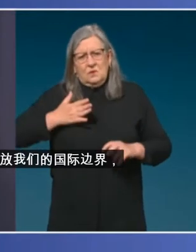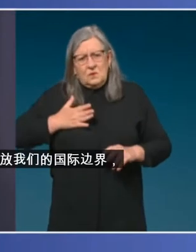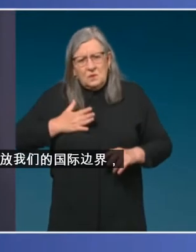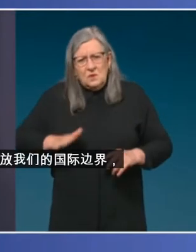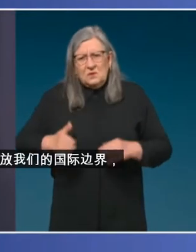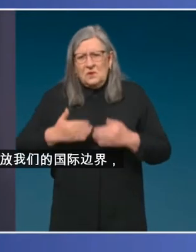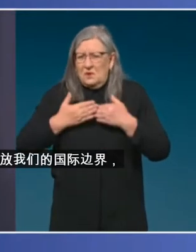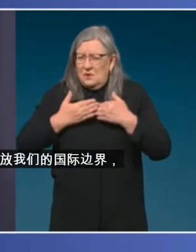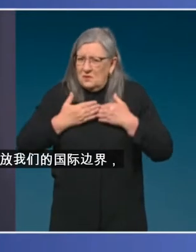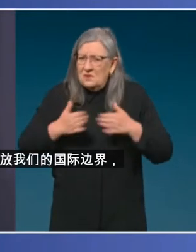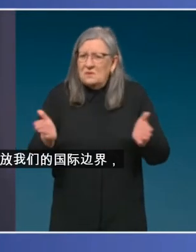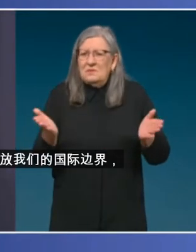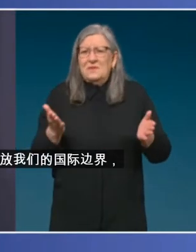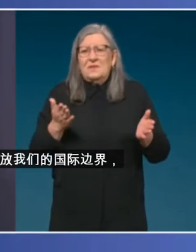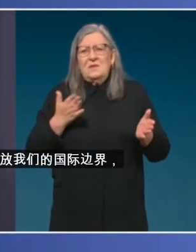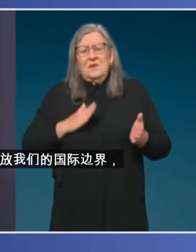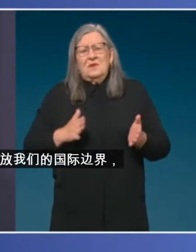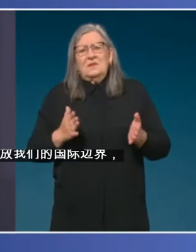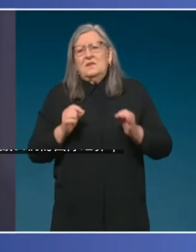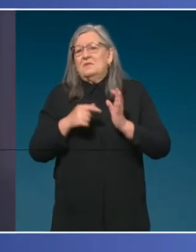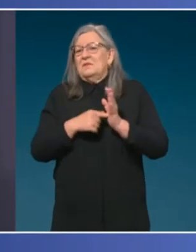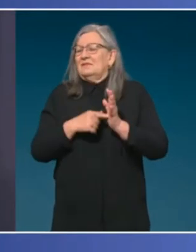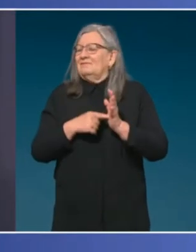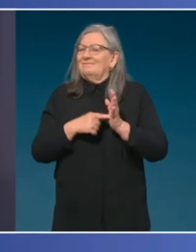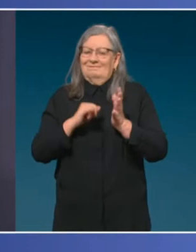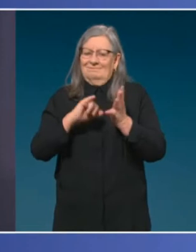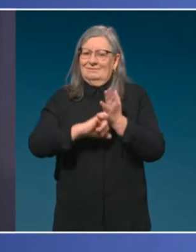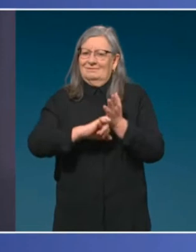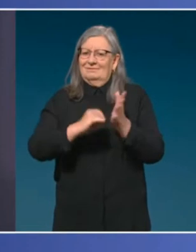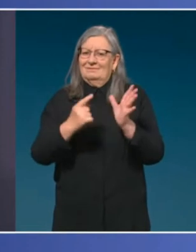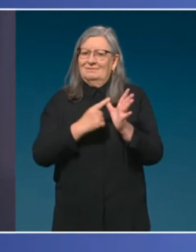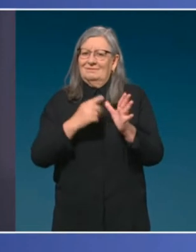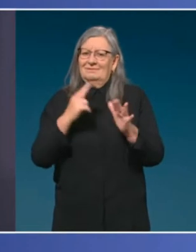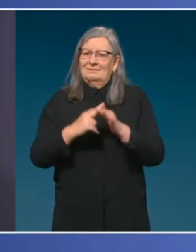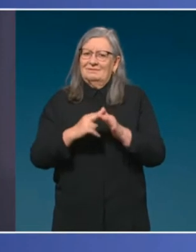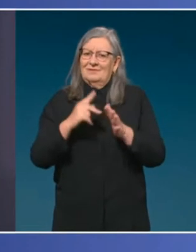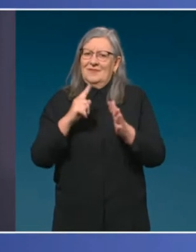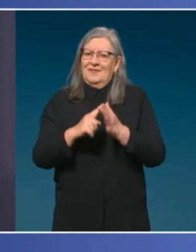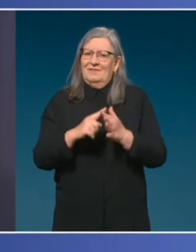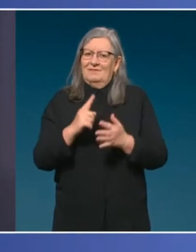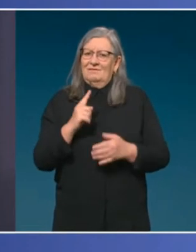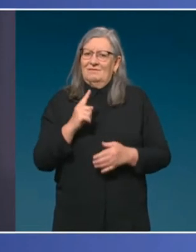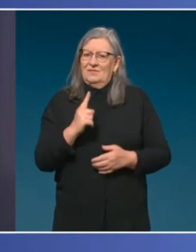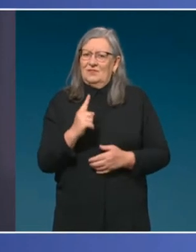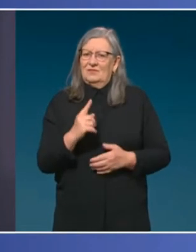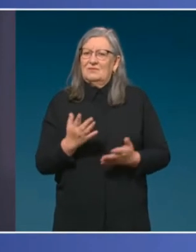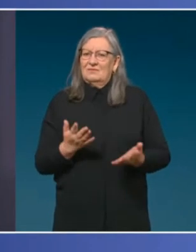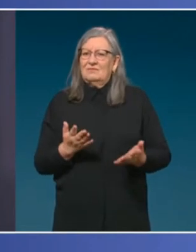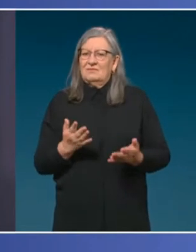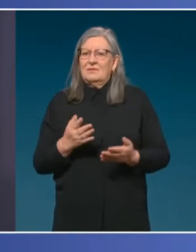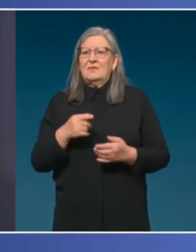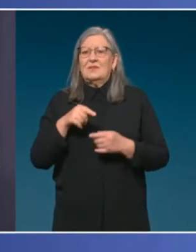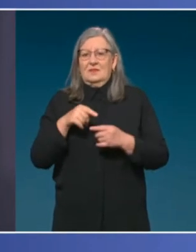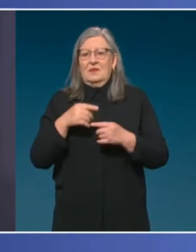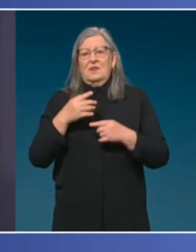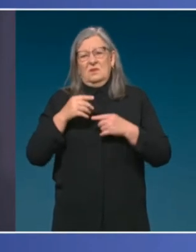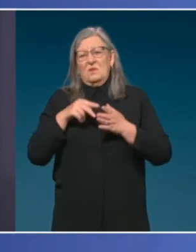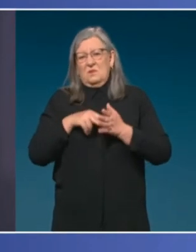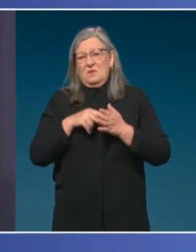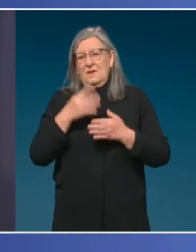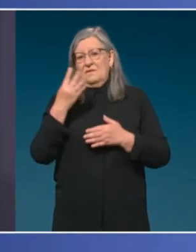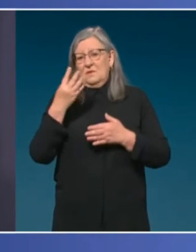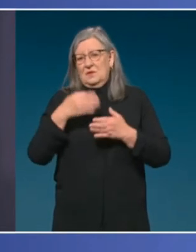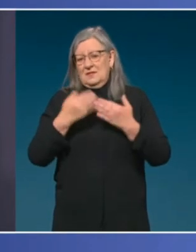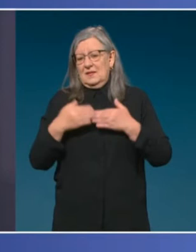quickly as we possibly can do. I do want to stress that this is a 14-day pause, and we will be working to ensure that we